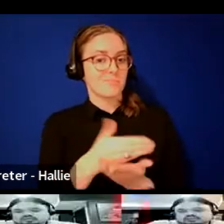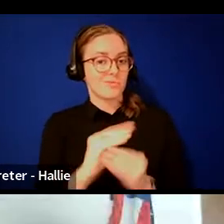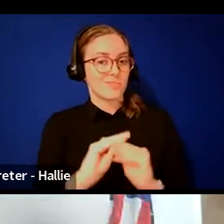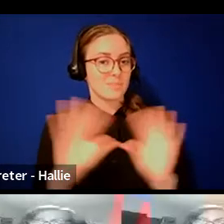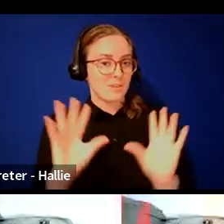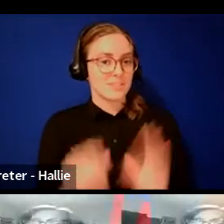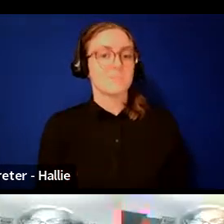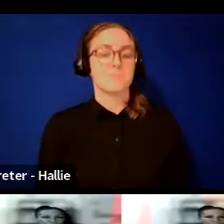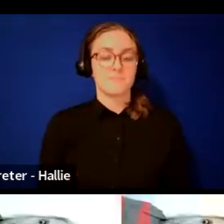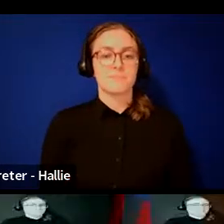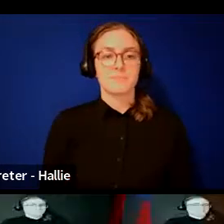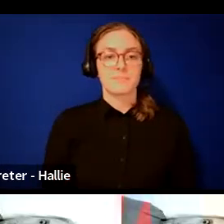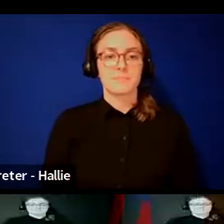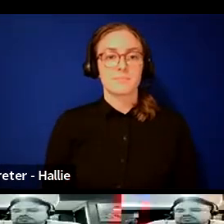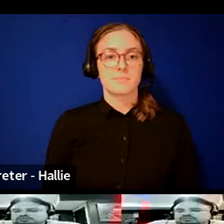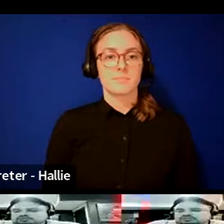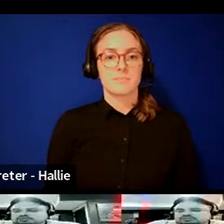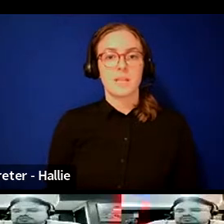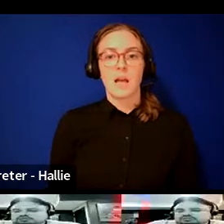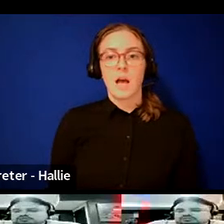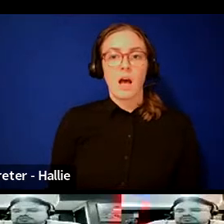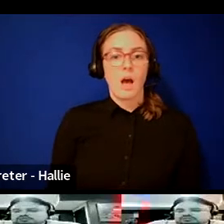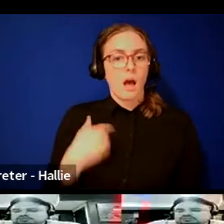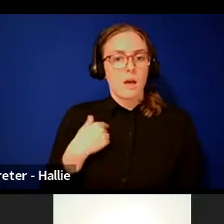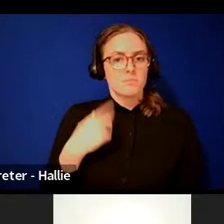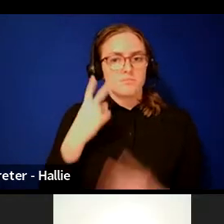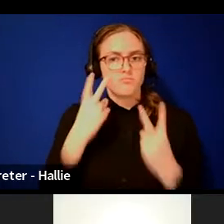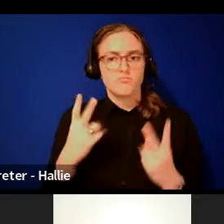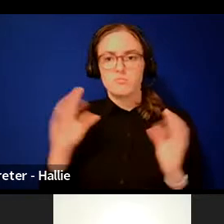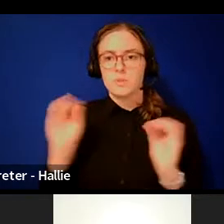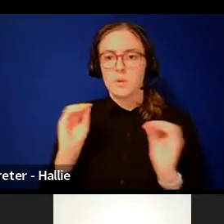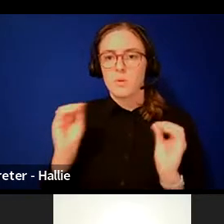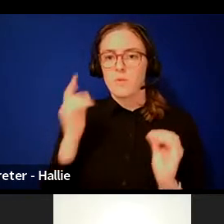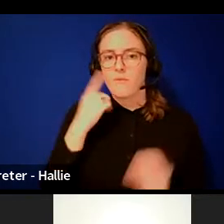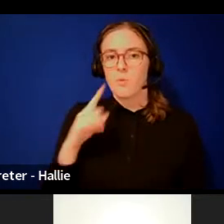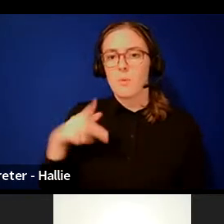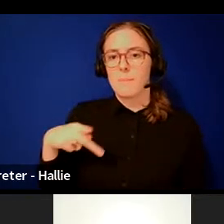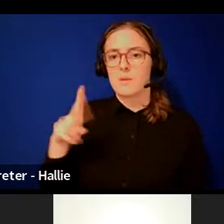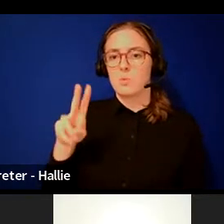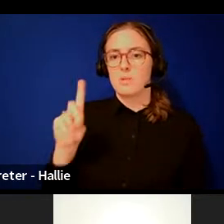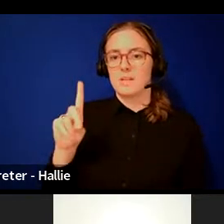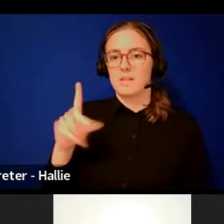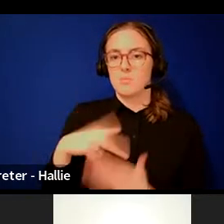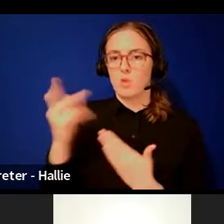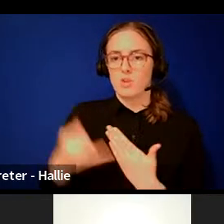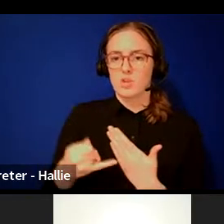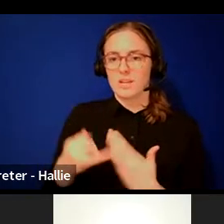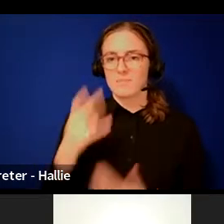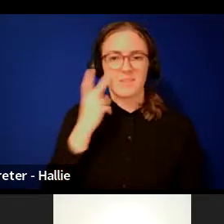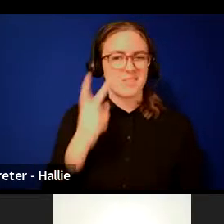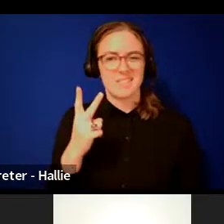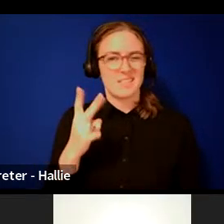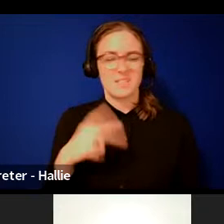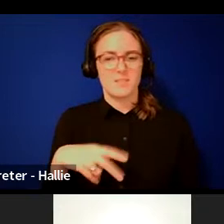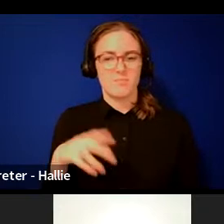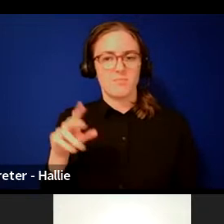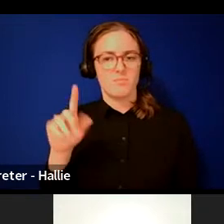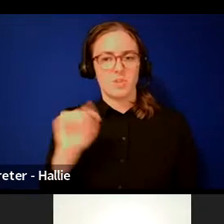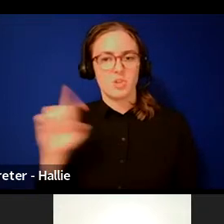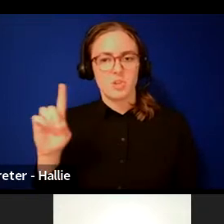always. I don't see anyone here for our PUD project. I don't see Todd in